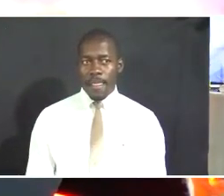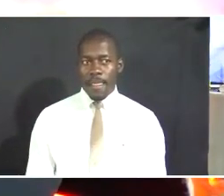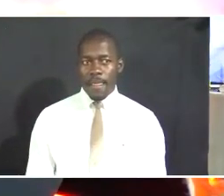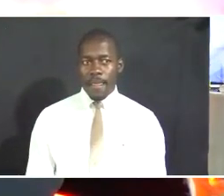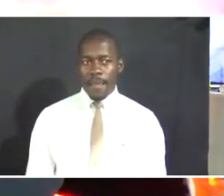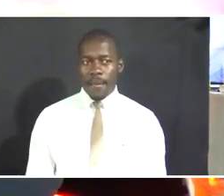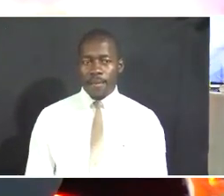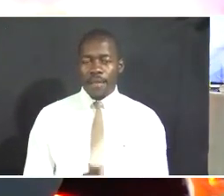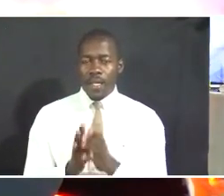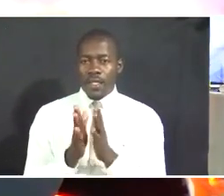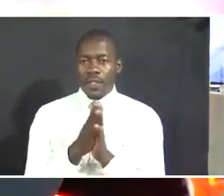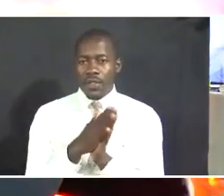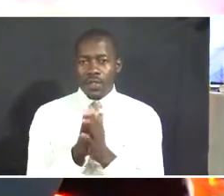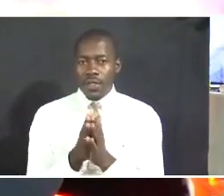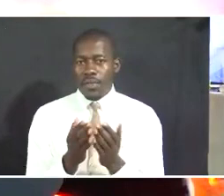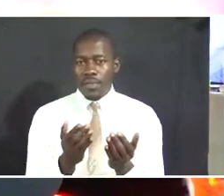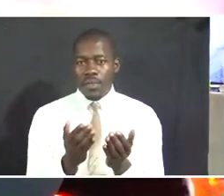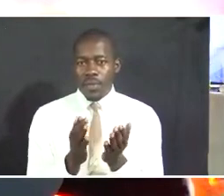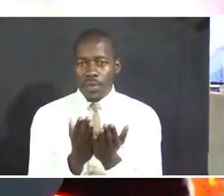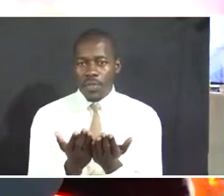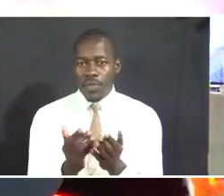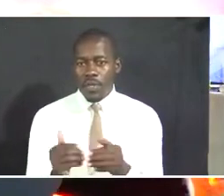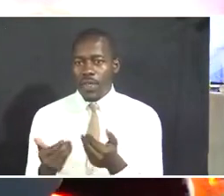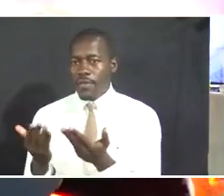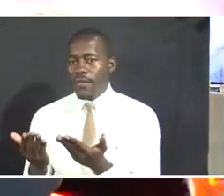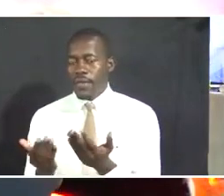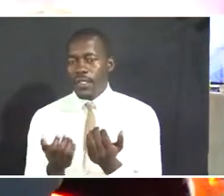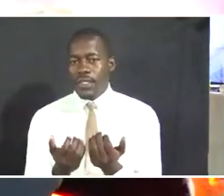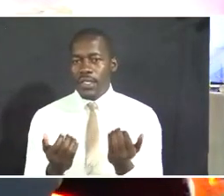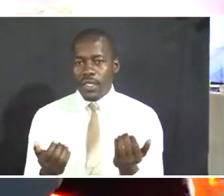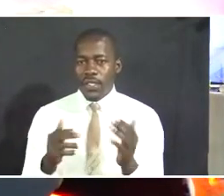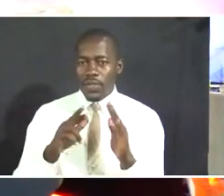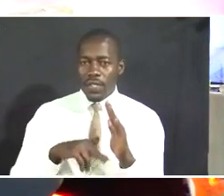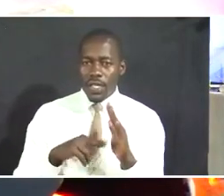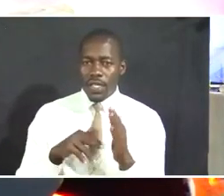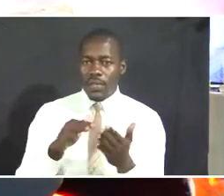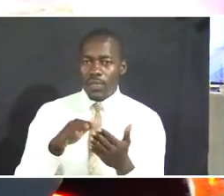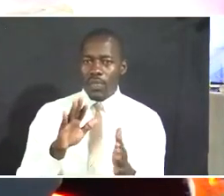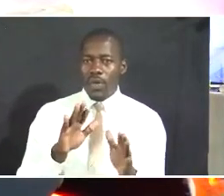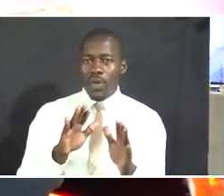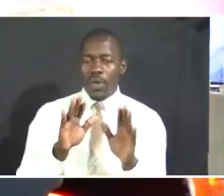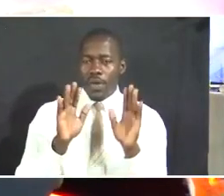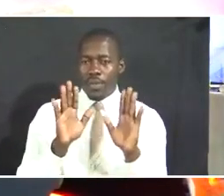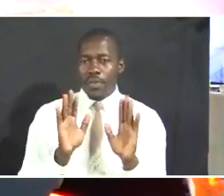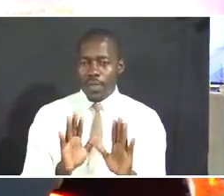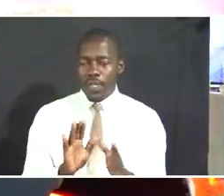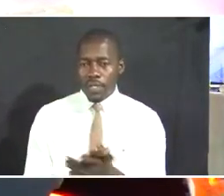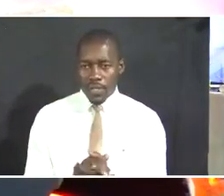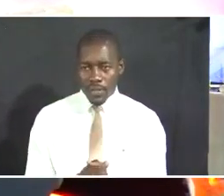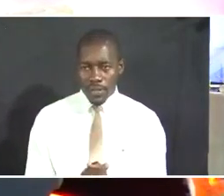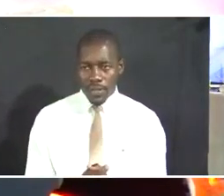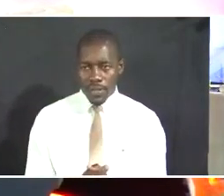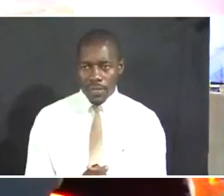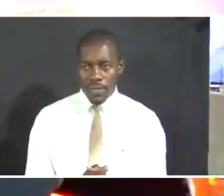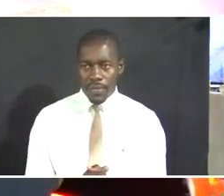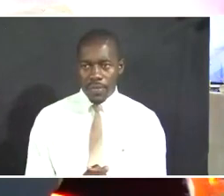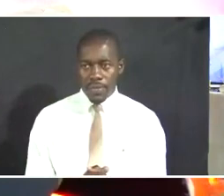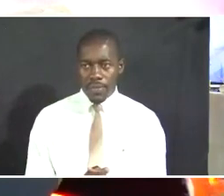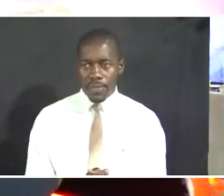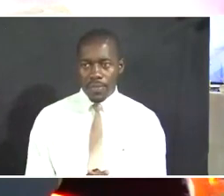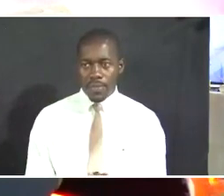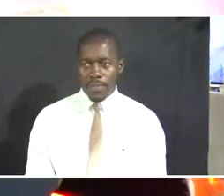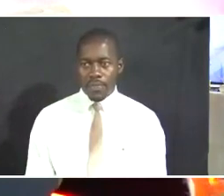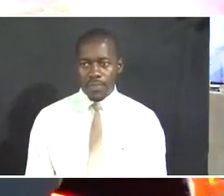we give to our children to read. Many times, we buy a book because it's 100 shillings. Cheap are